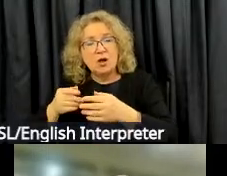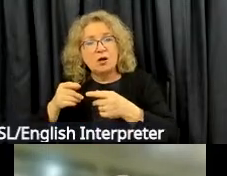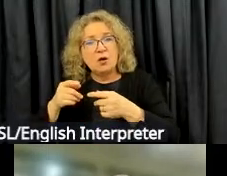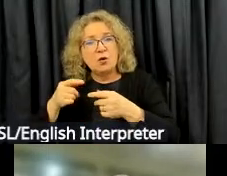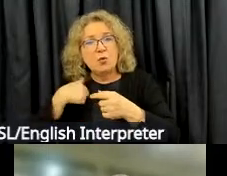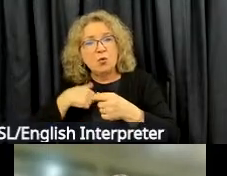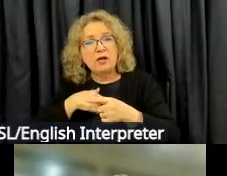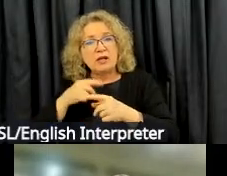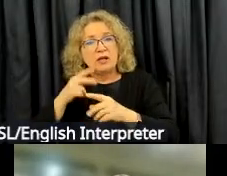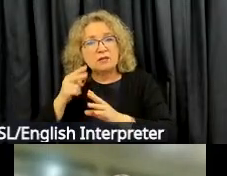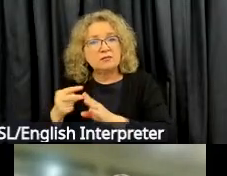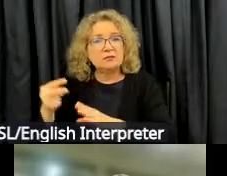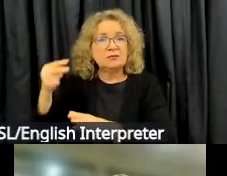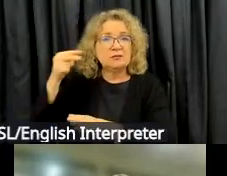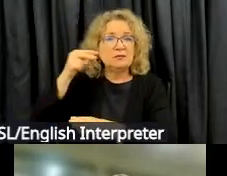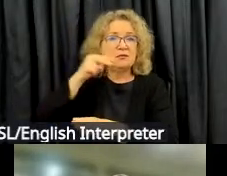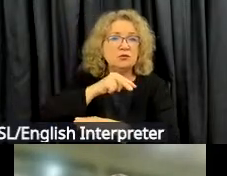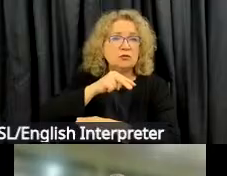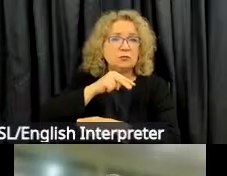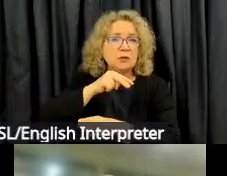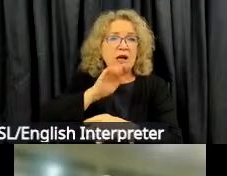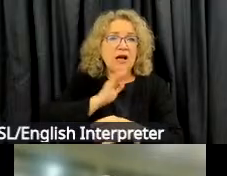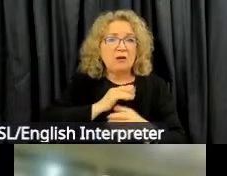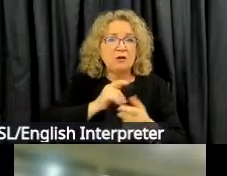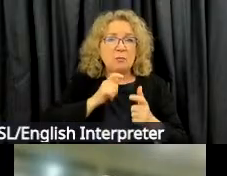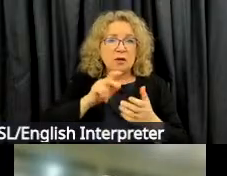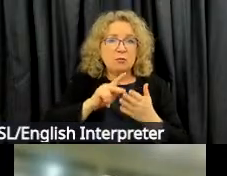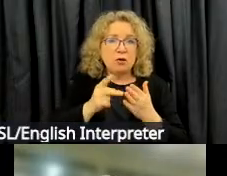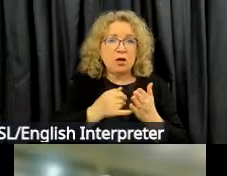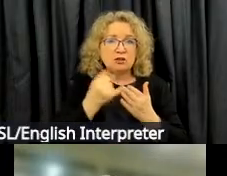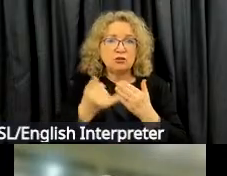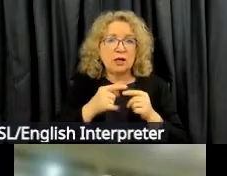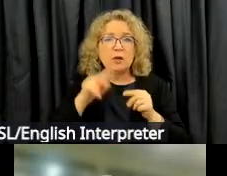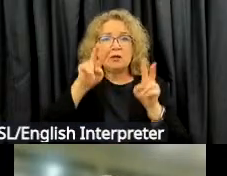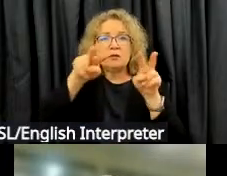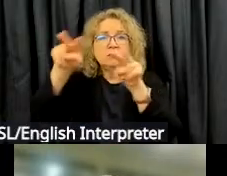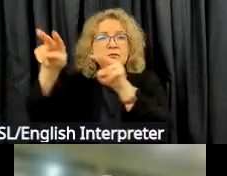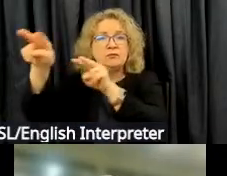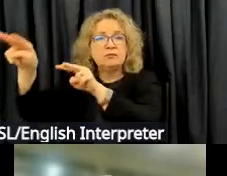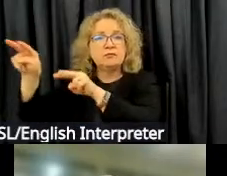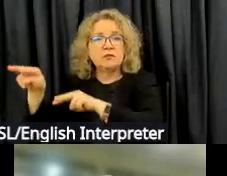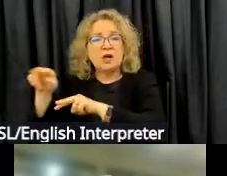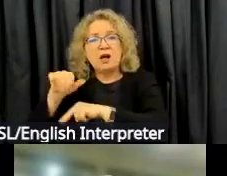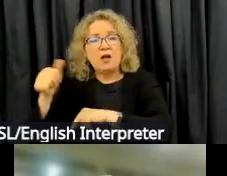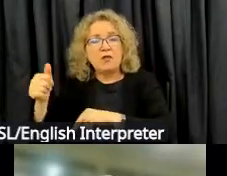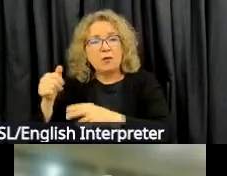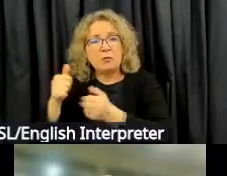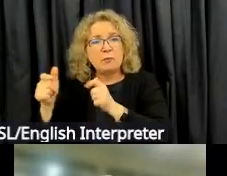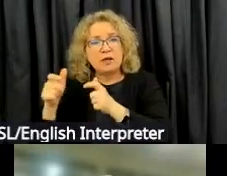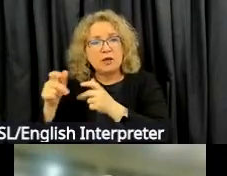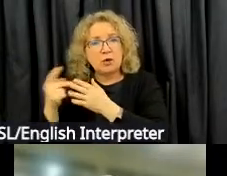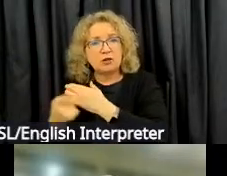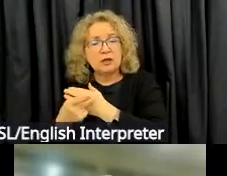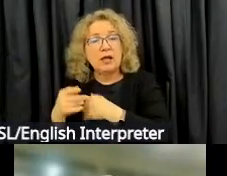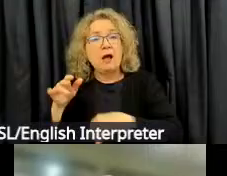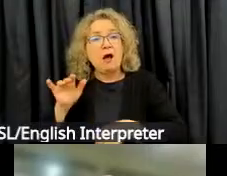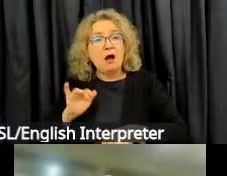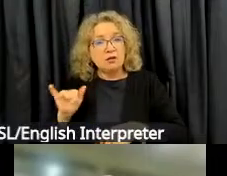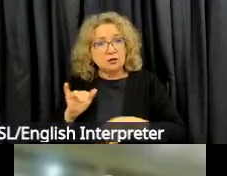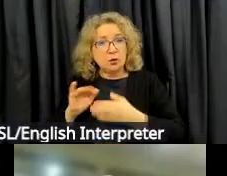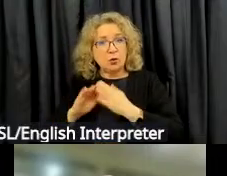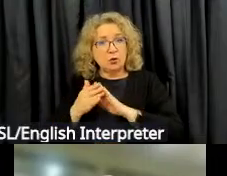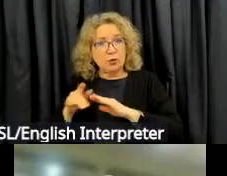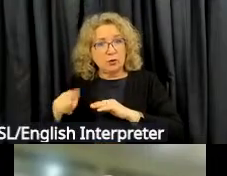big projects like this and including community voices in a way that I think reflects that commitment